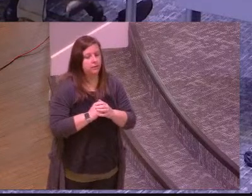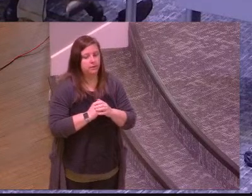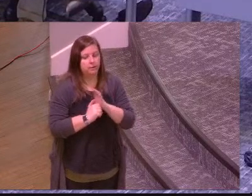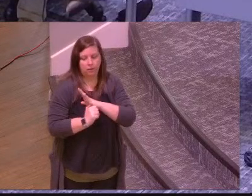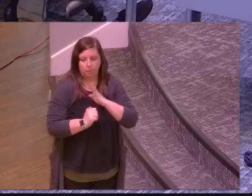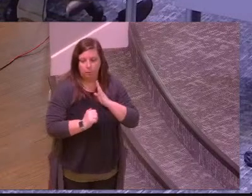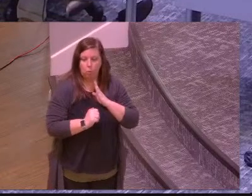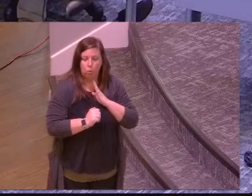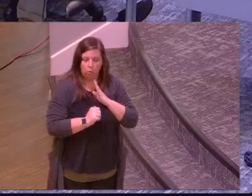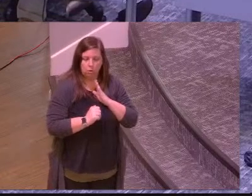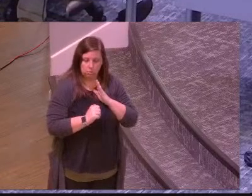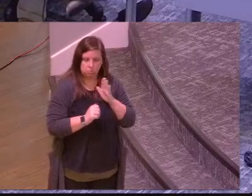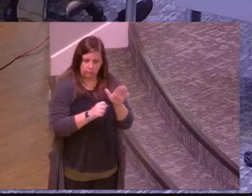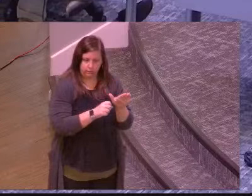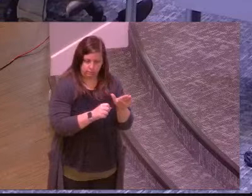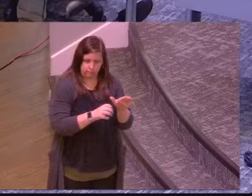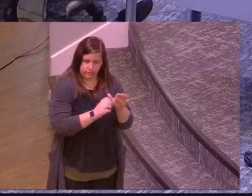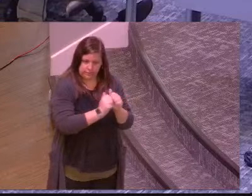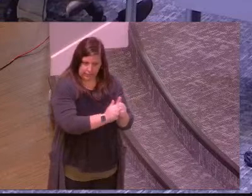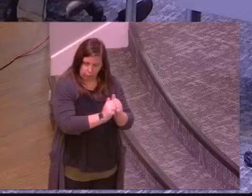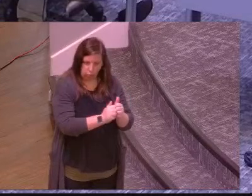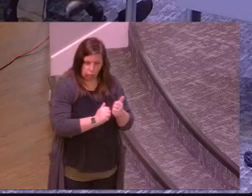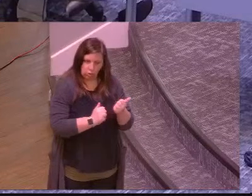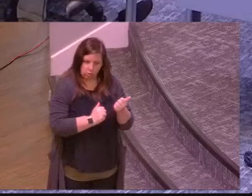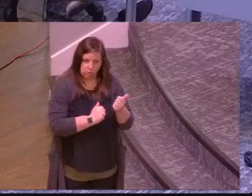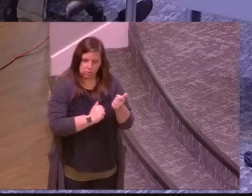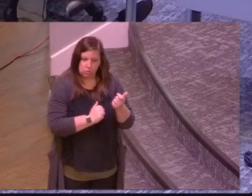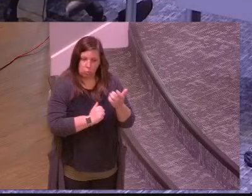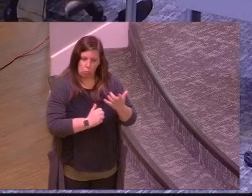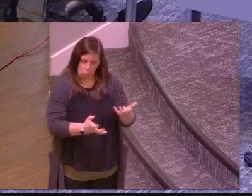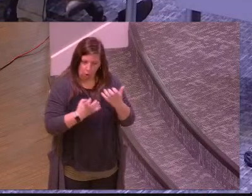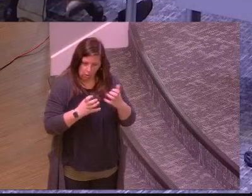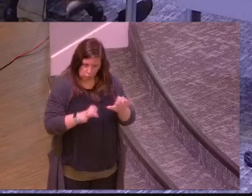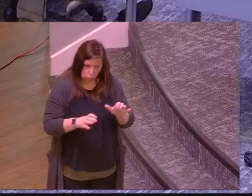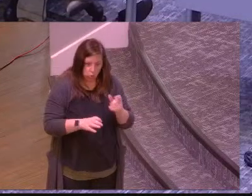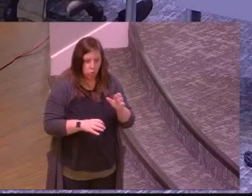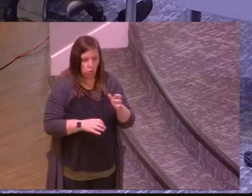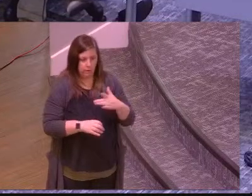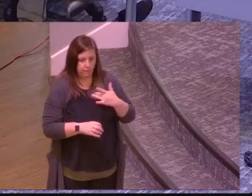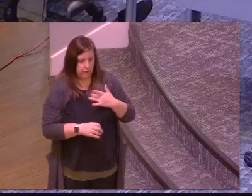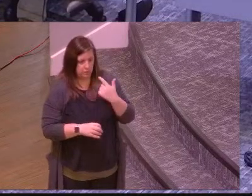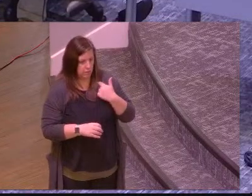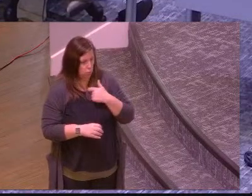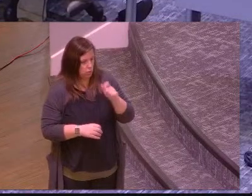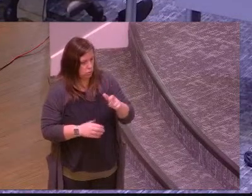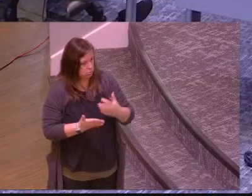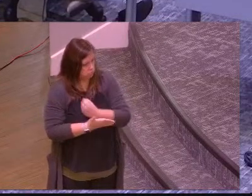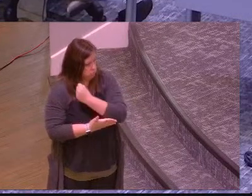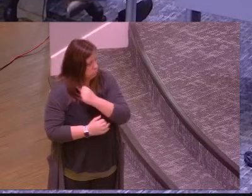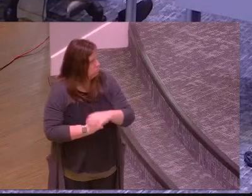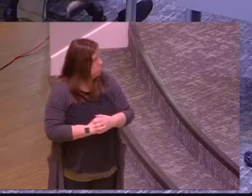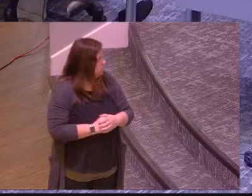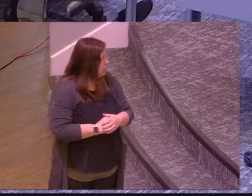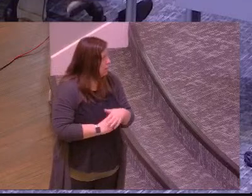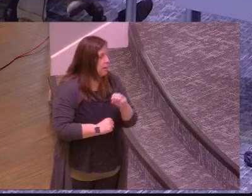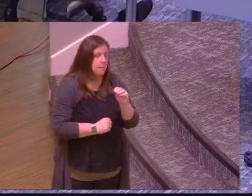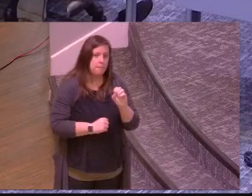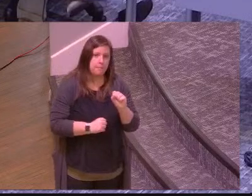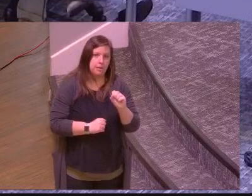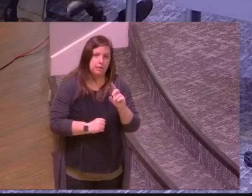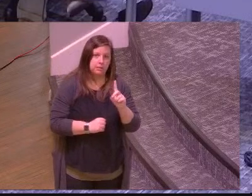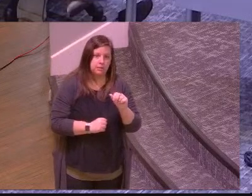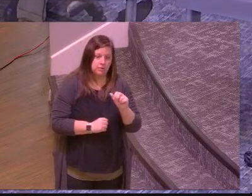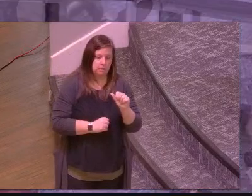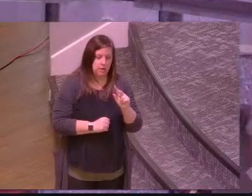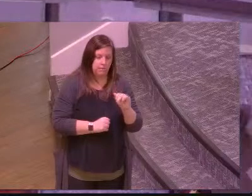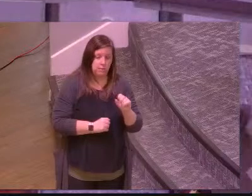wants to take or thinks we should take. I'd like for us to, as an action from